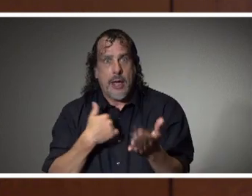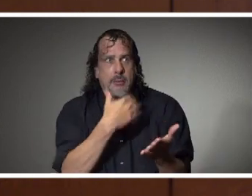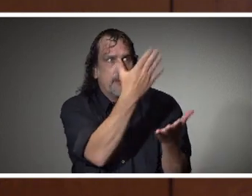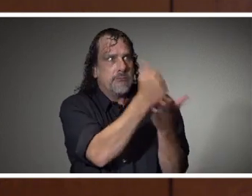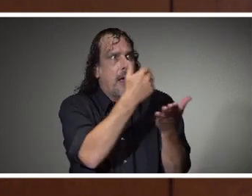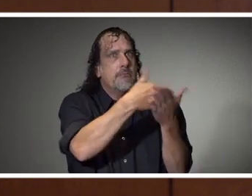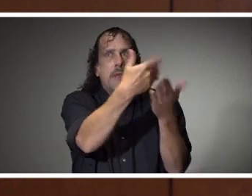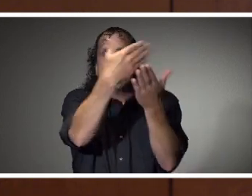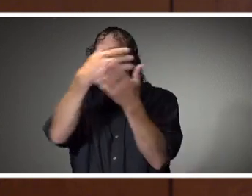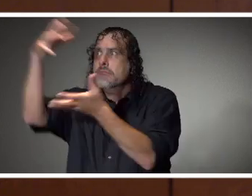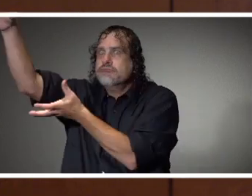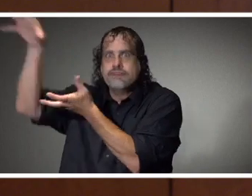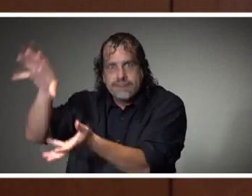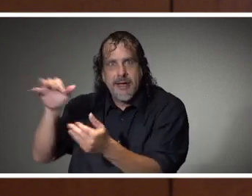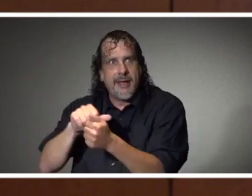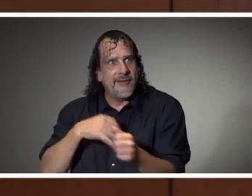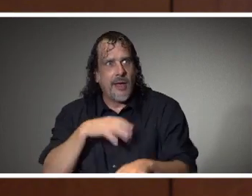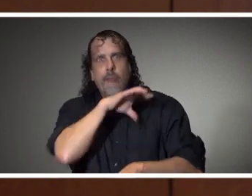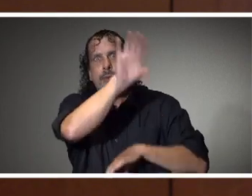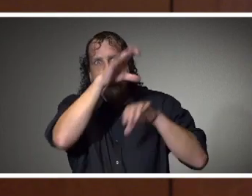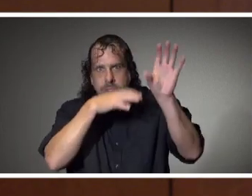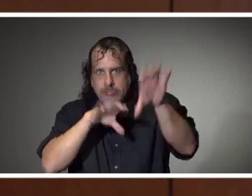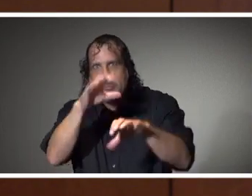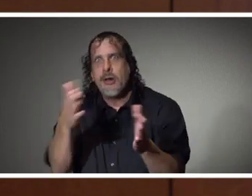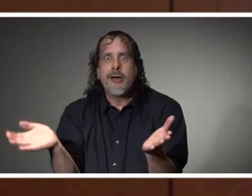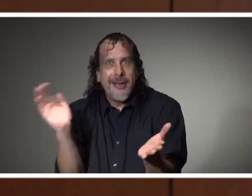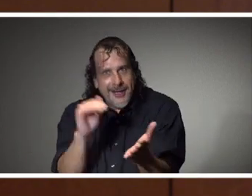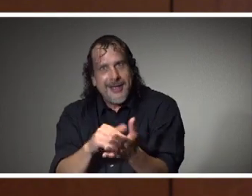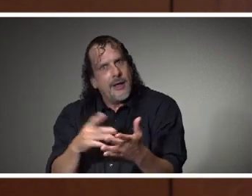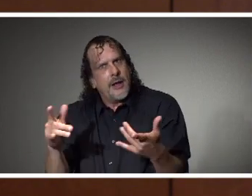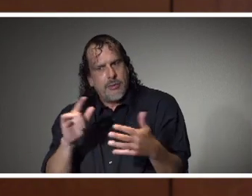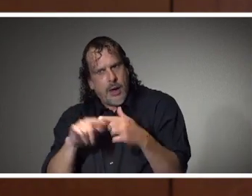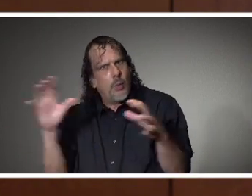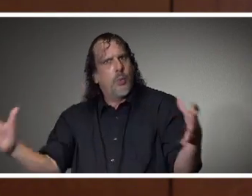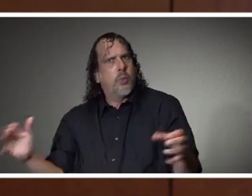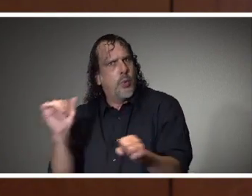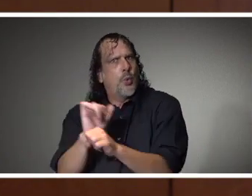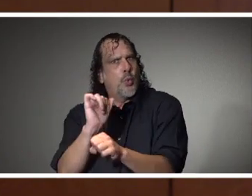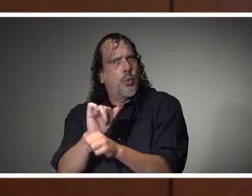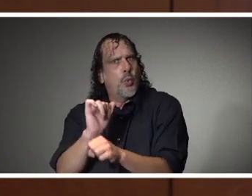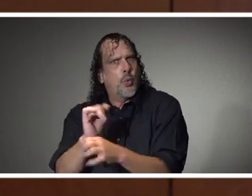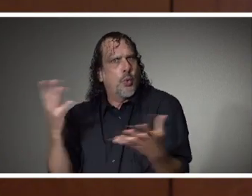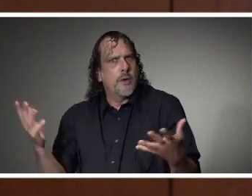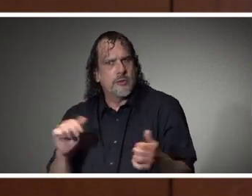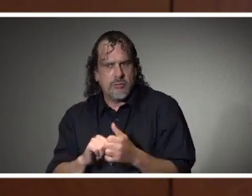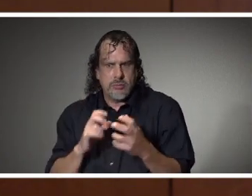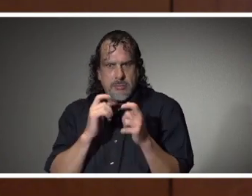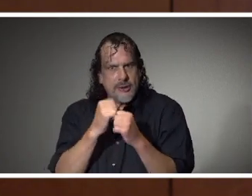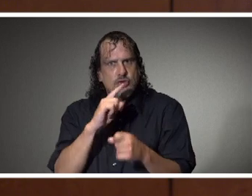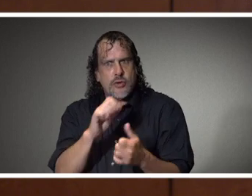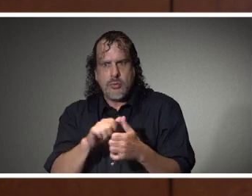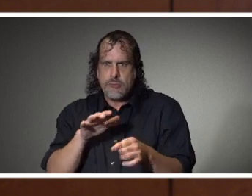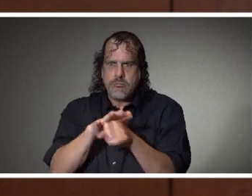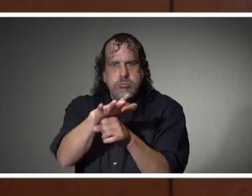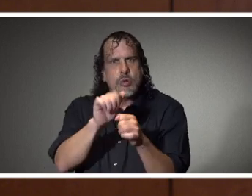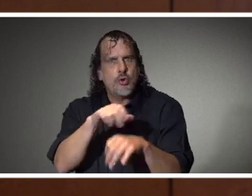items delivered, even though you have a set delivery route, diverting and making sure we get to one of those hospital care facilities that need